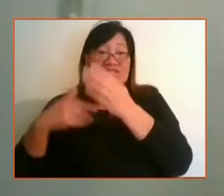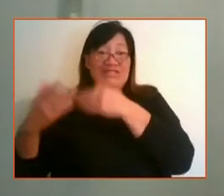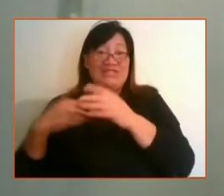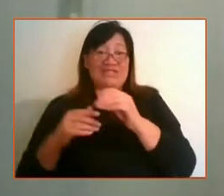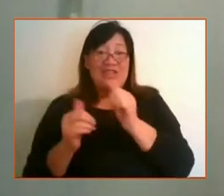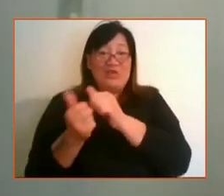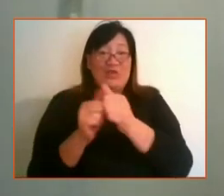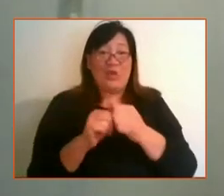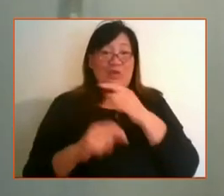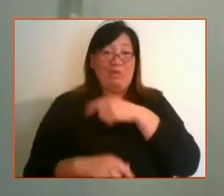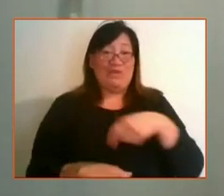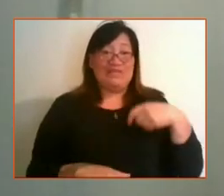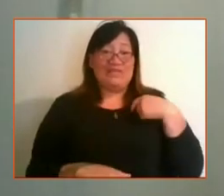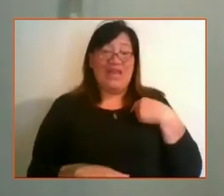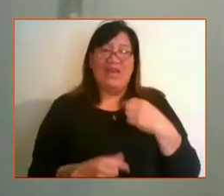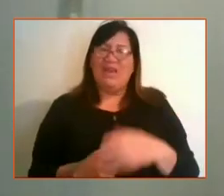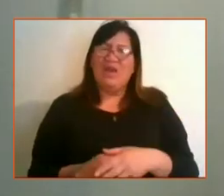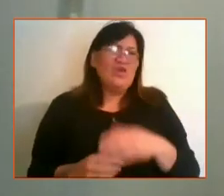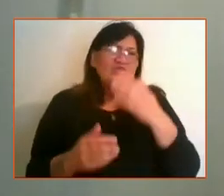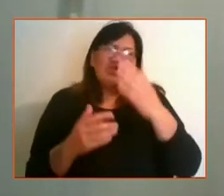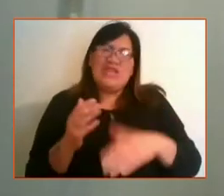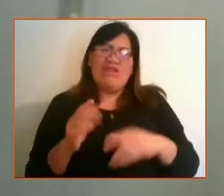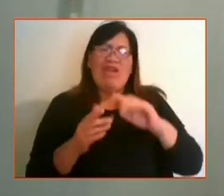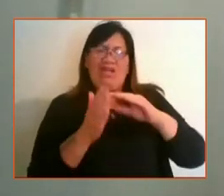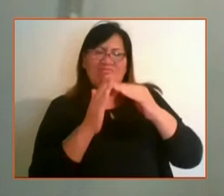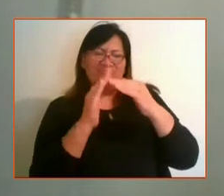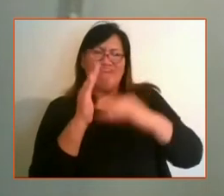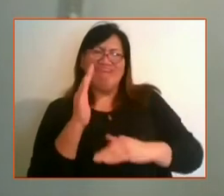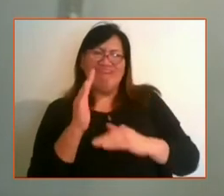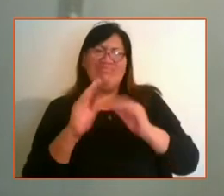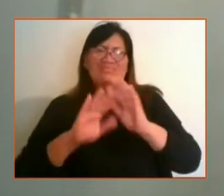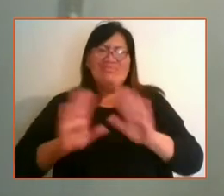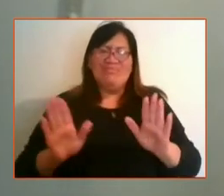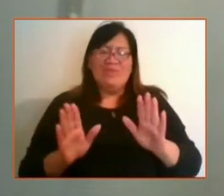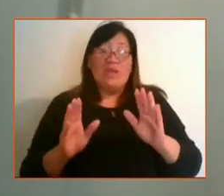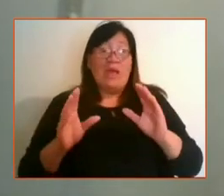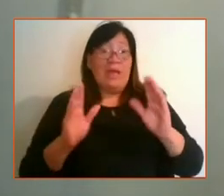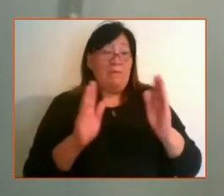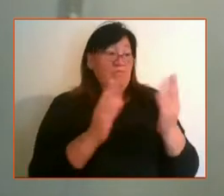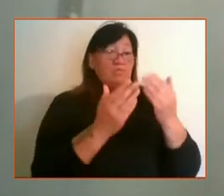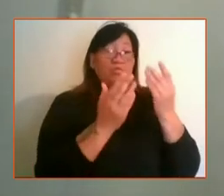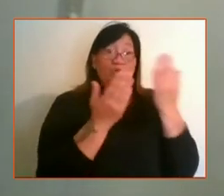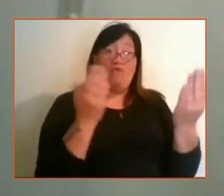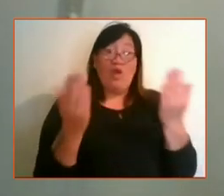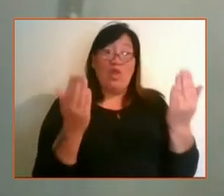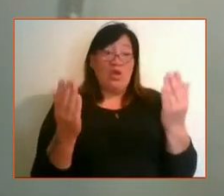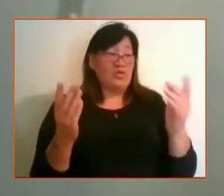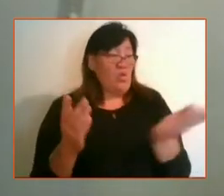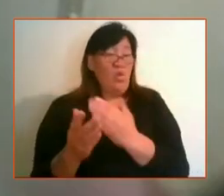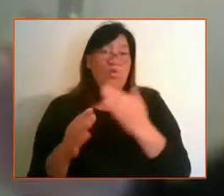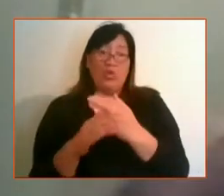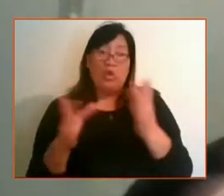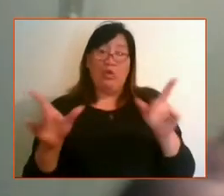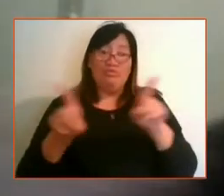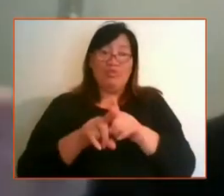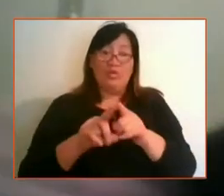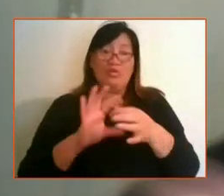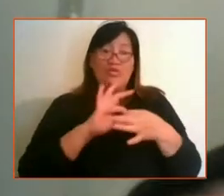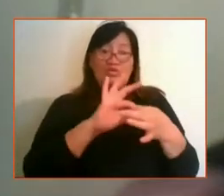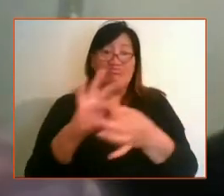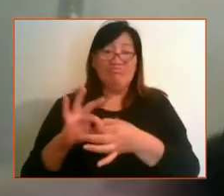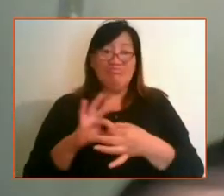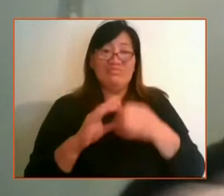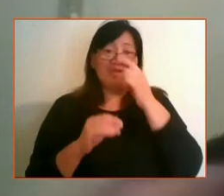And it should never be underestimated, the overlap, the way those portfolios complement each other. And it's been interesting for me to even